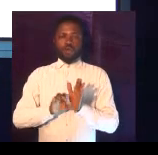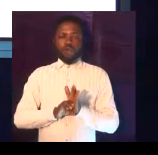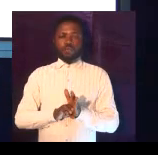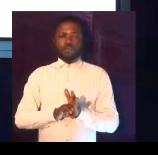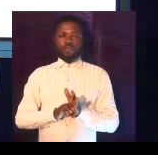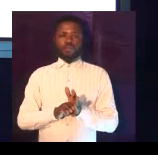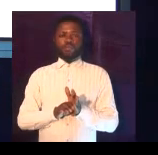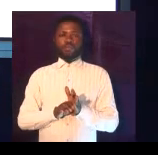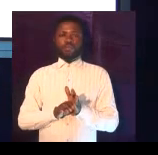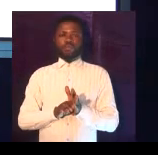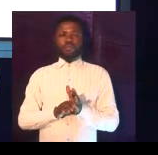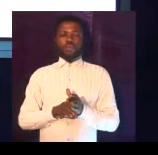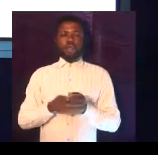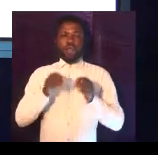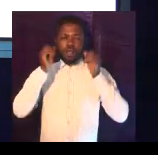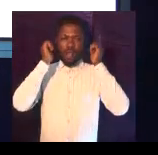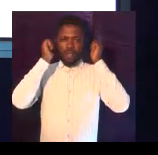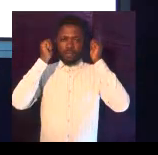curriculum,